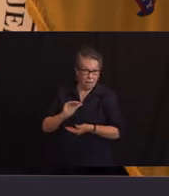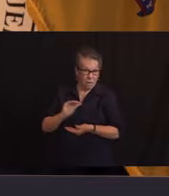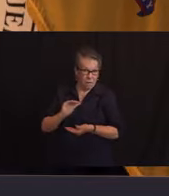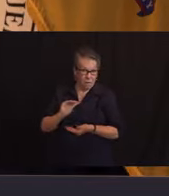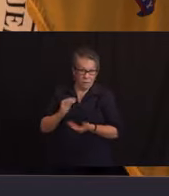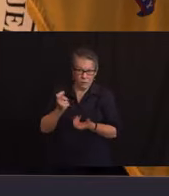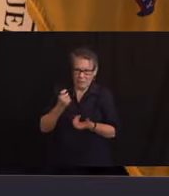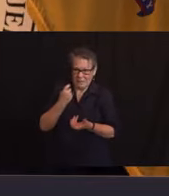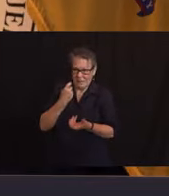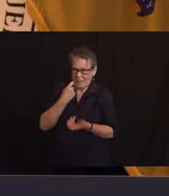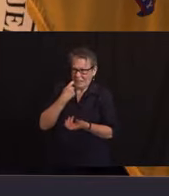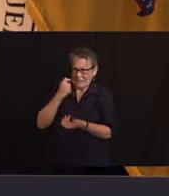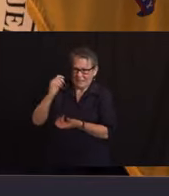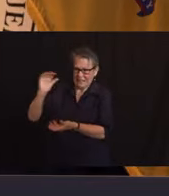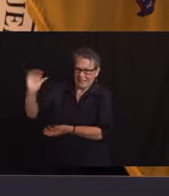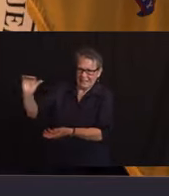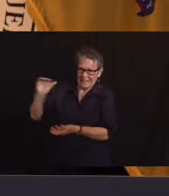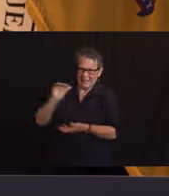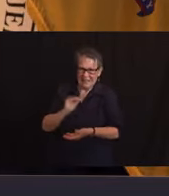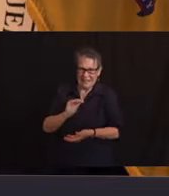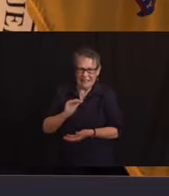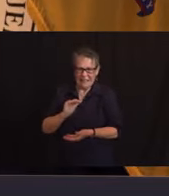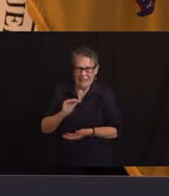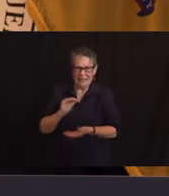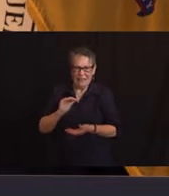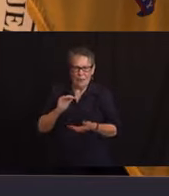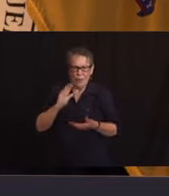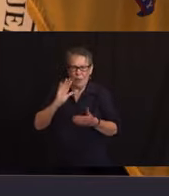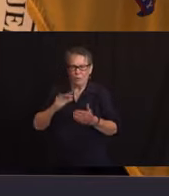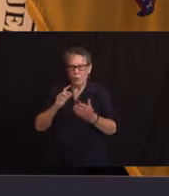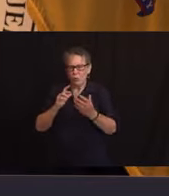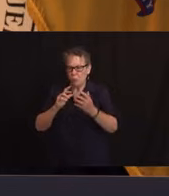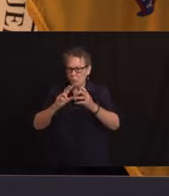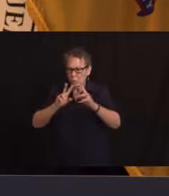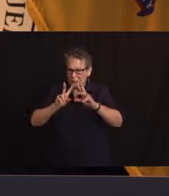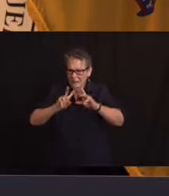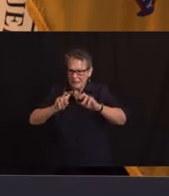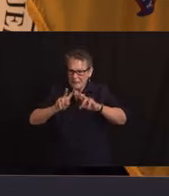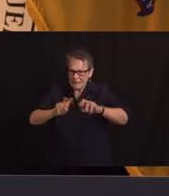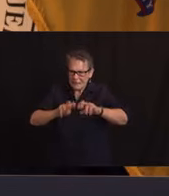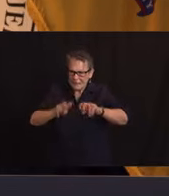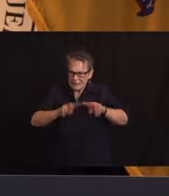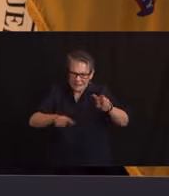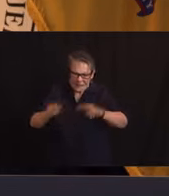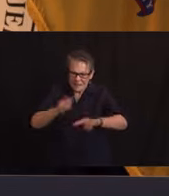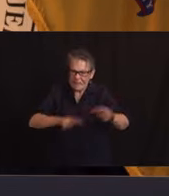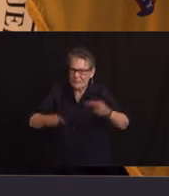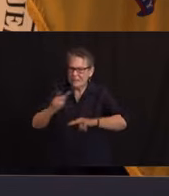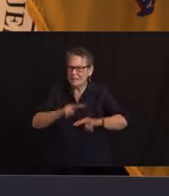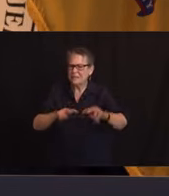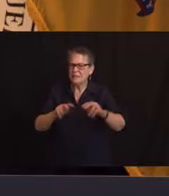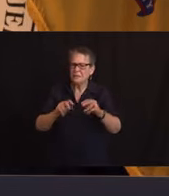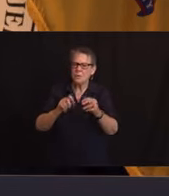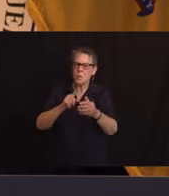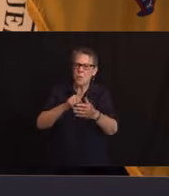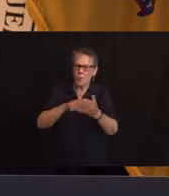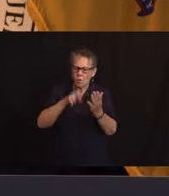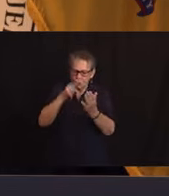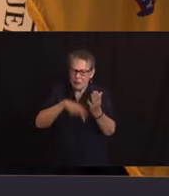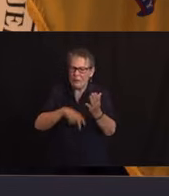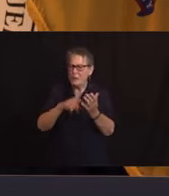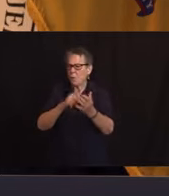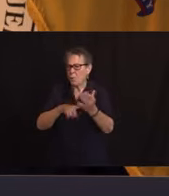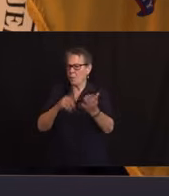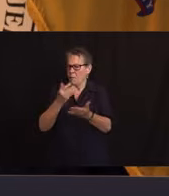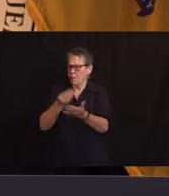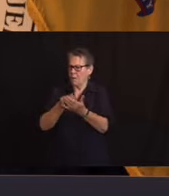believe. So bear with us. We have to parse through that. That guidance we've been predicting it was coming. It's